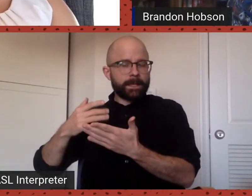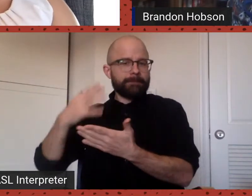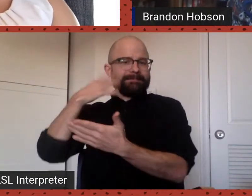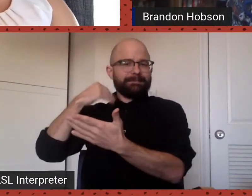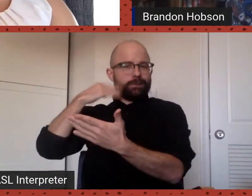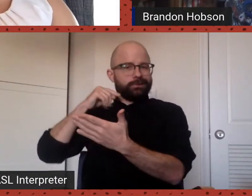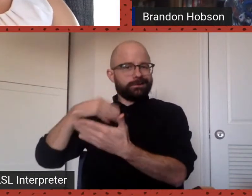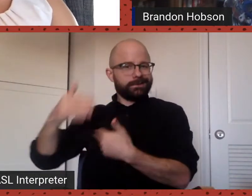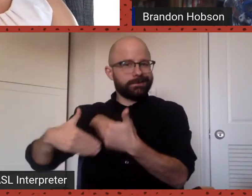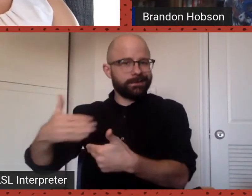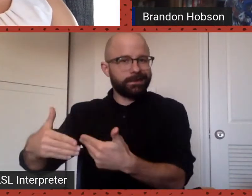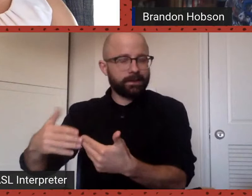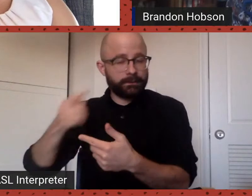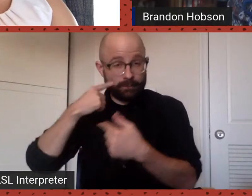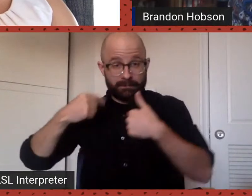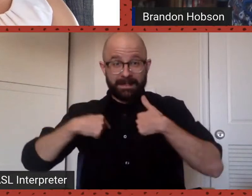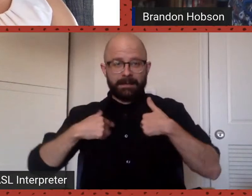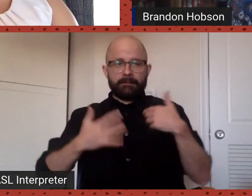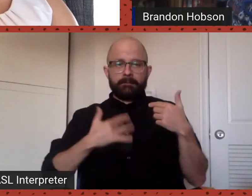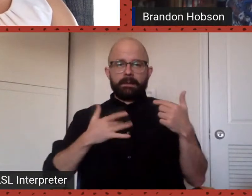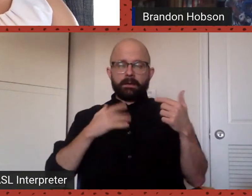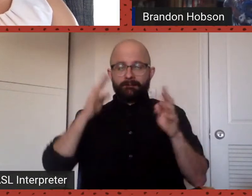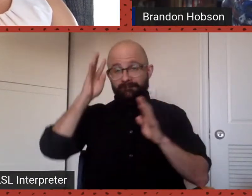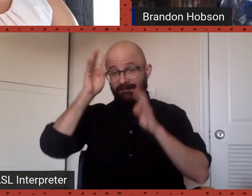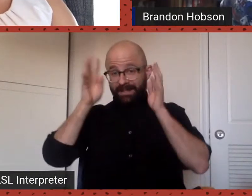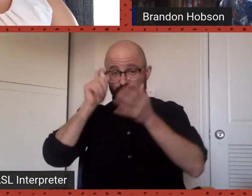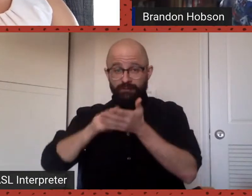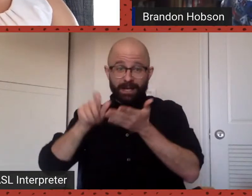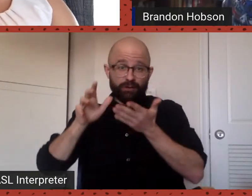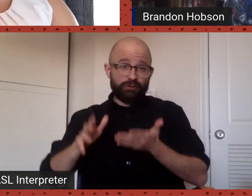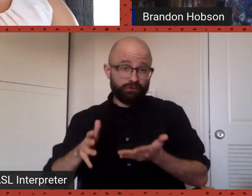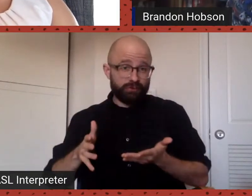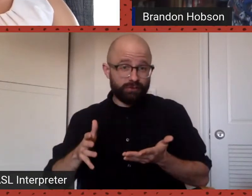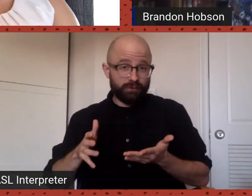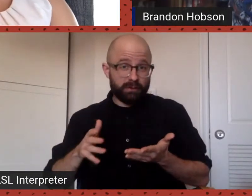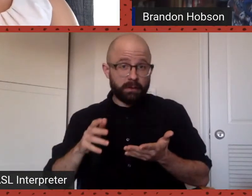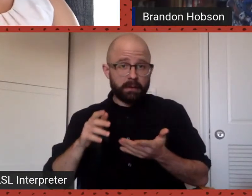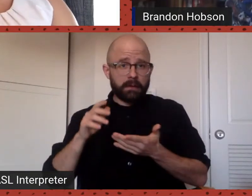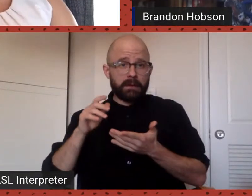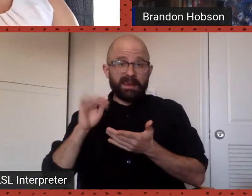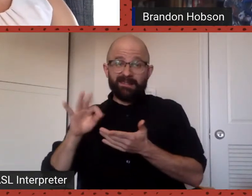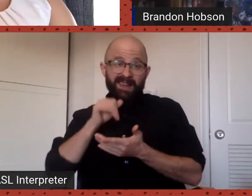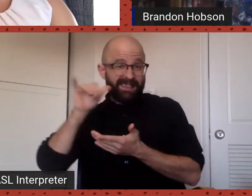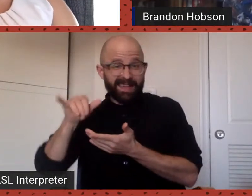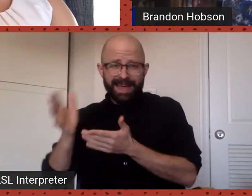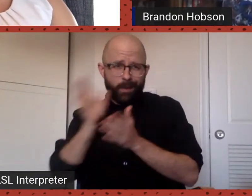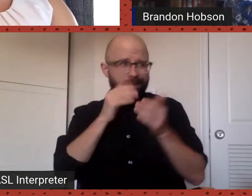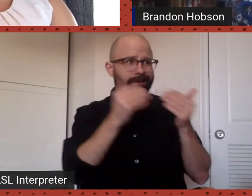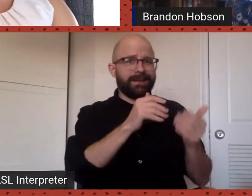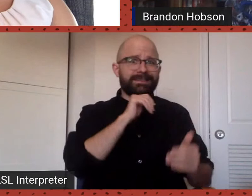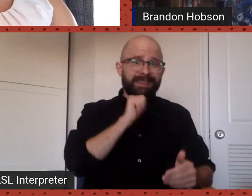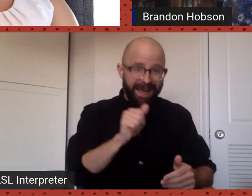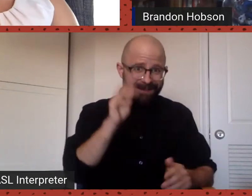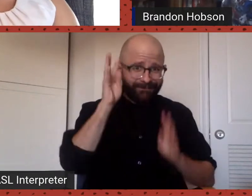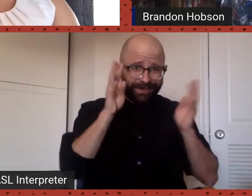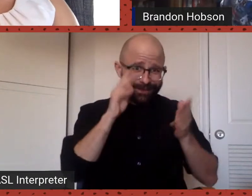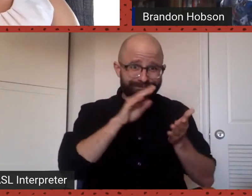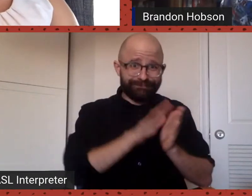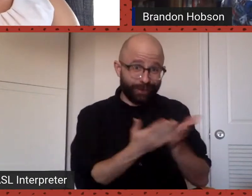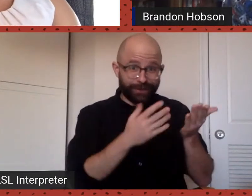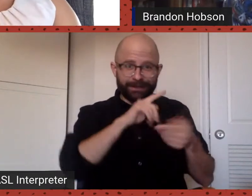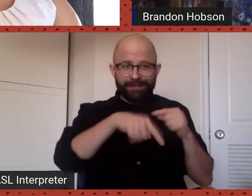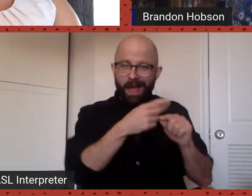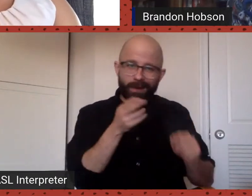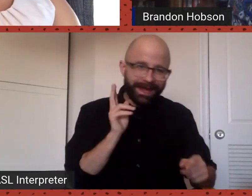fiction writer. And otherwise I would go write a nonfiction book about the history of, right?